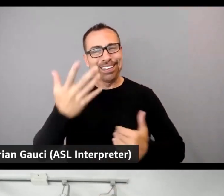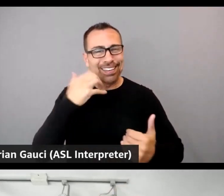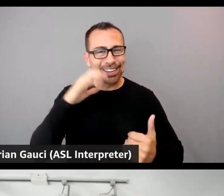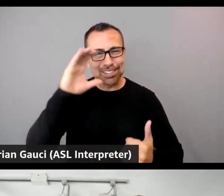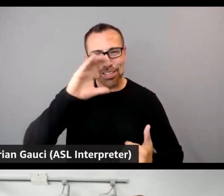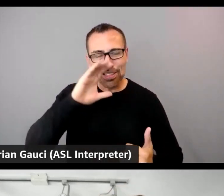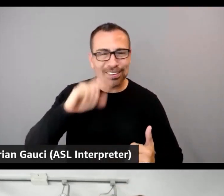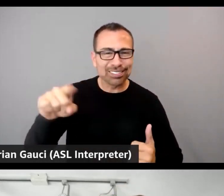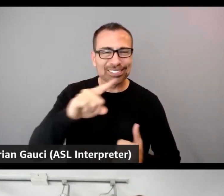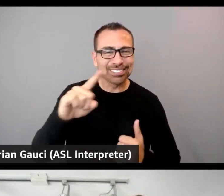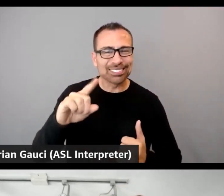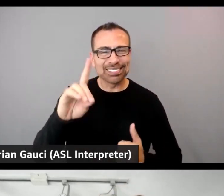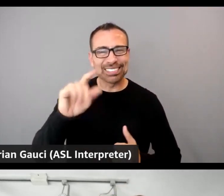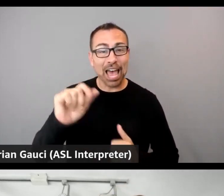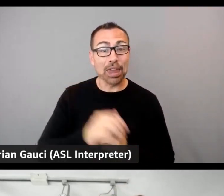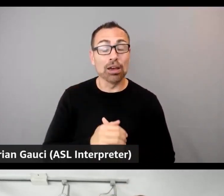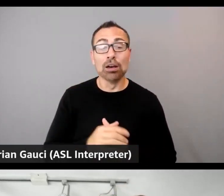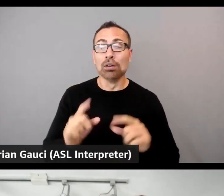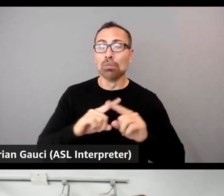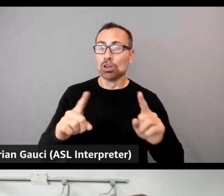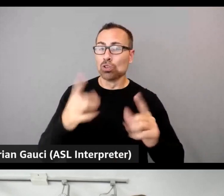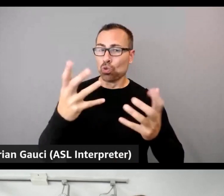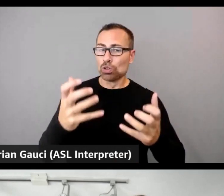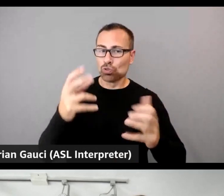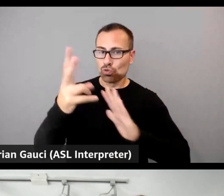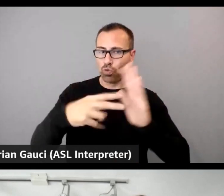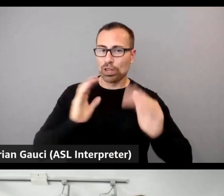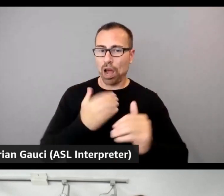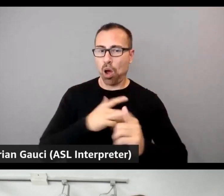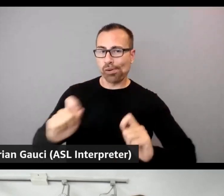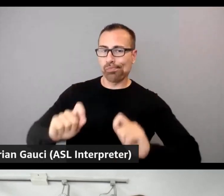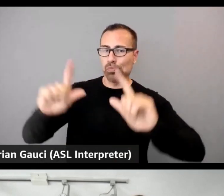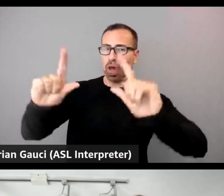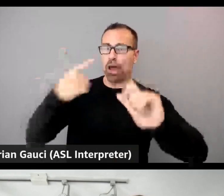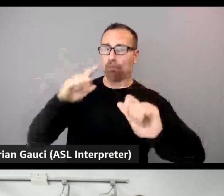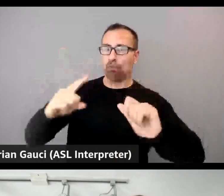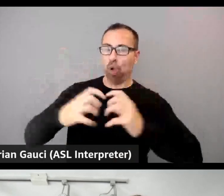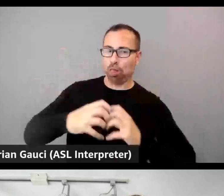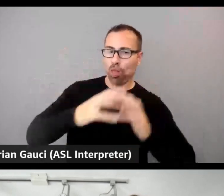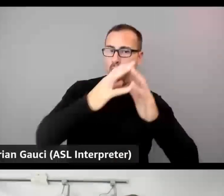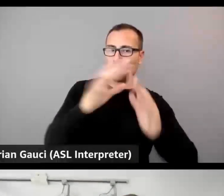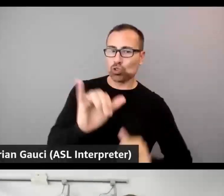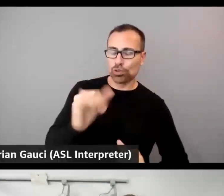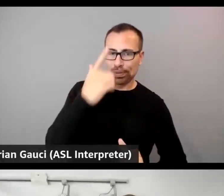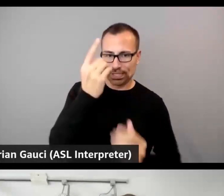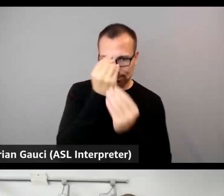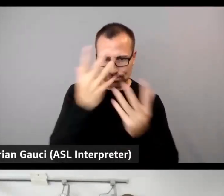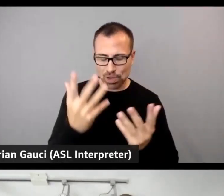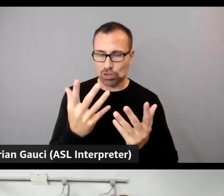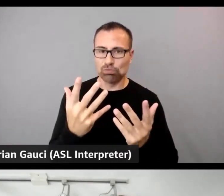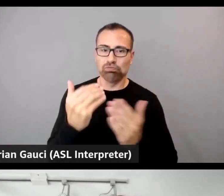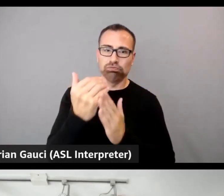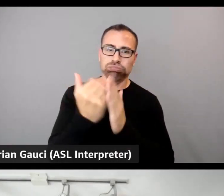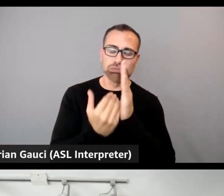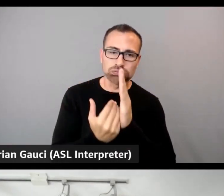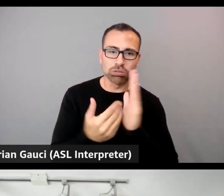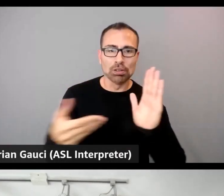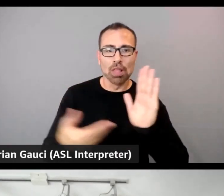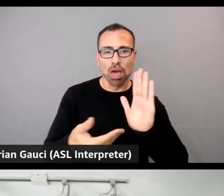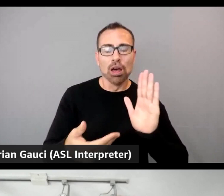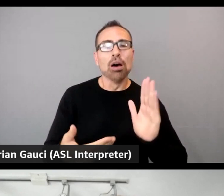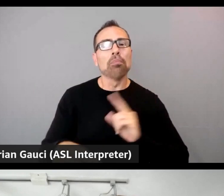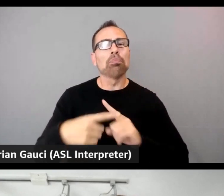data. But yeah, definitely read our launch blog. It has a lot of information on what we've launched, as well as our